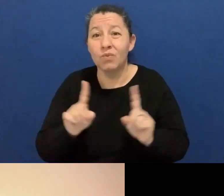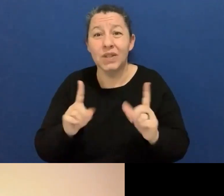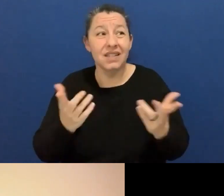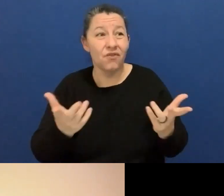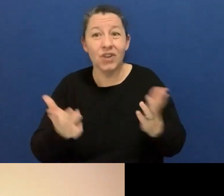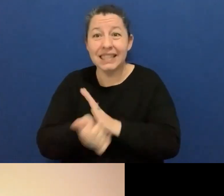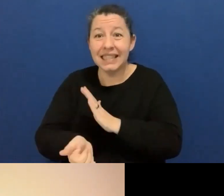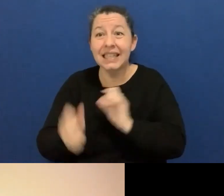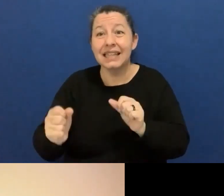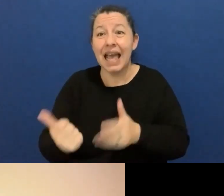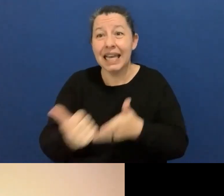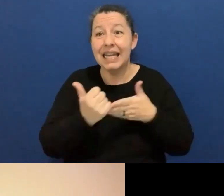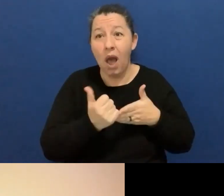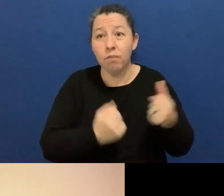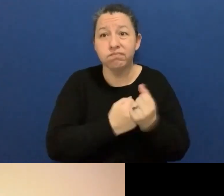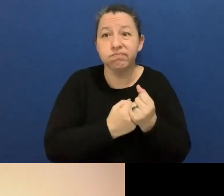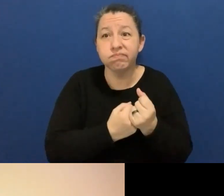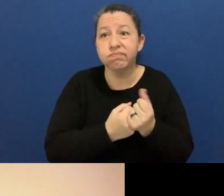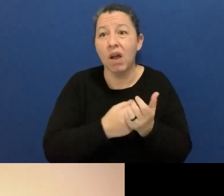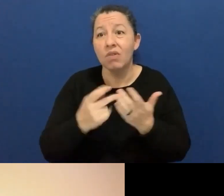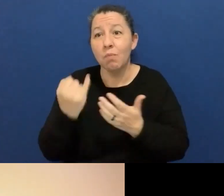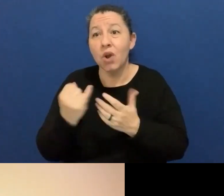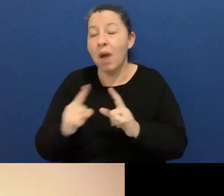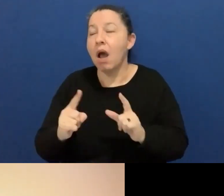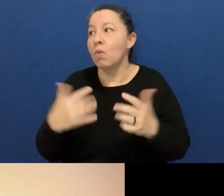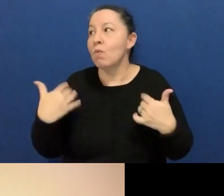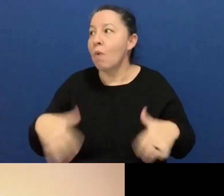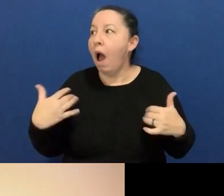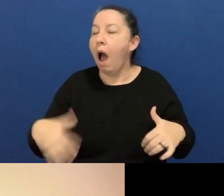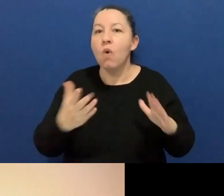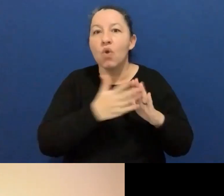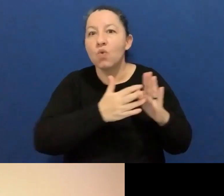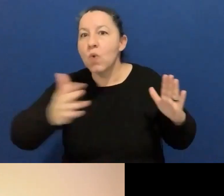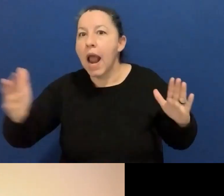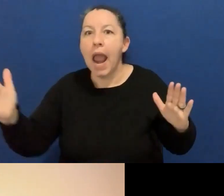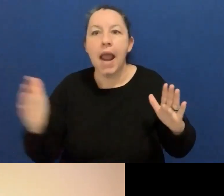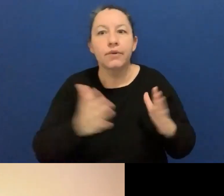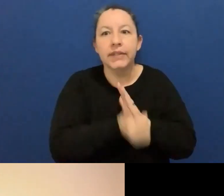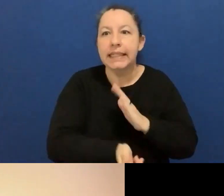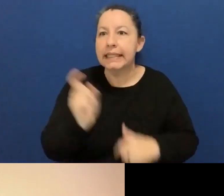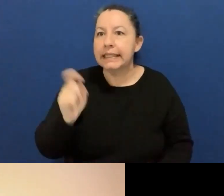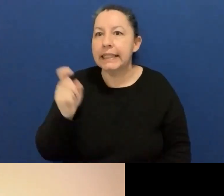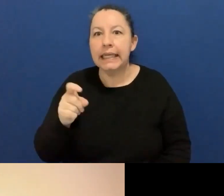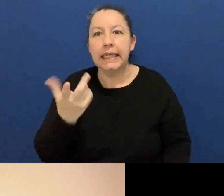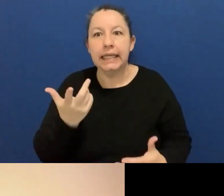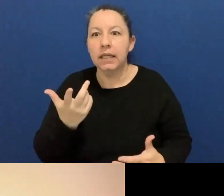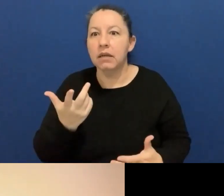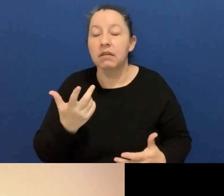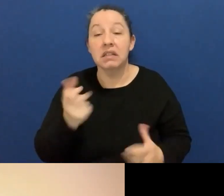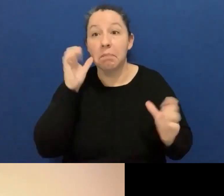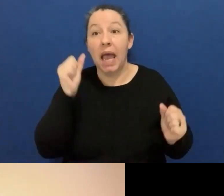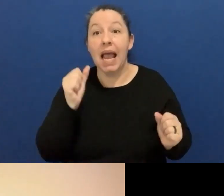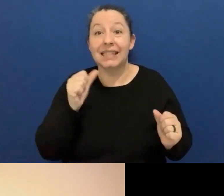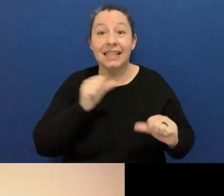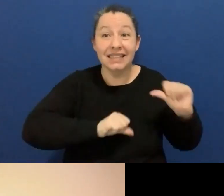skill that can help the project. But it is unbelievable the range of skills that are needed. Very scientific